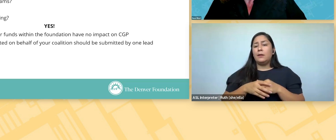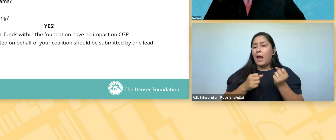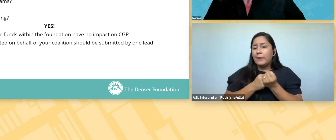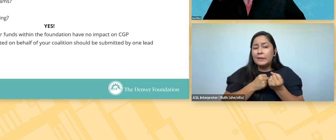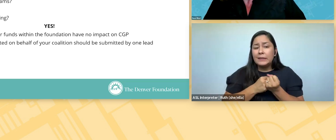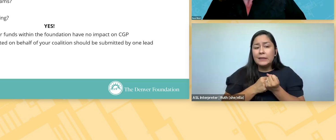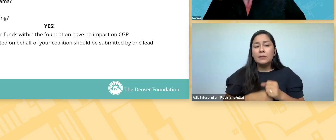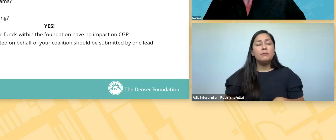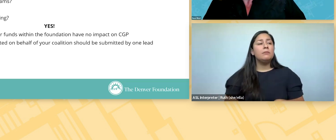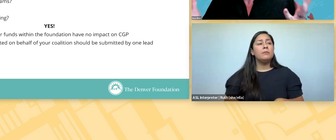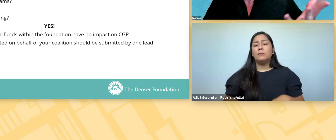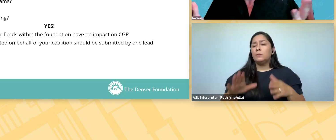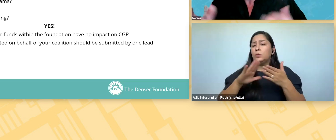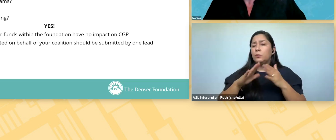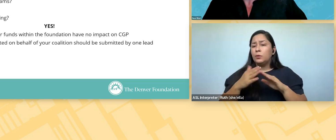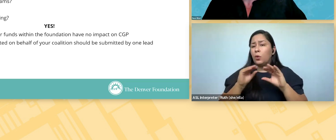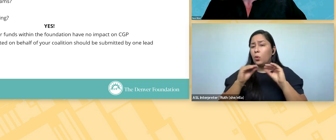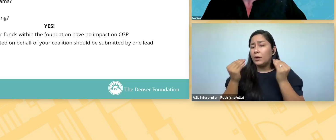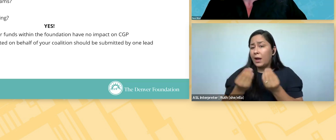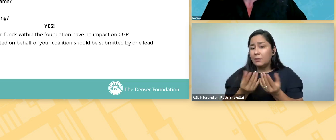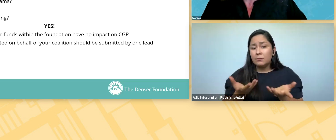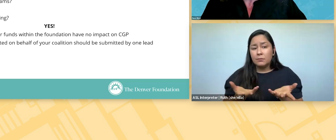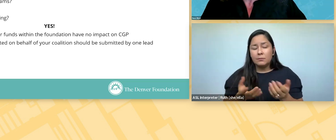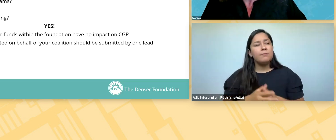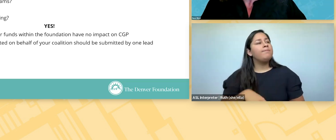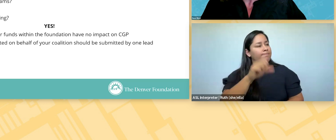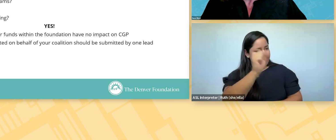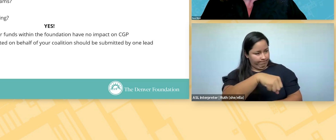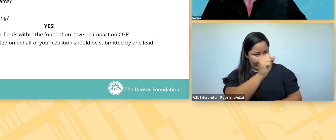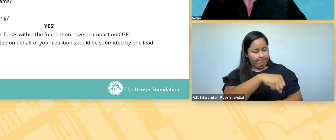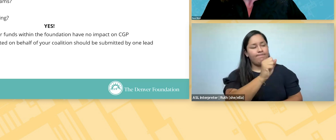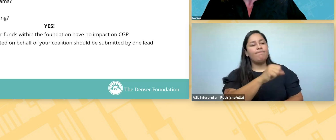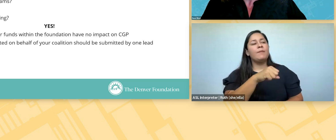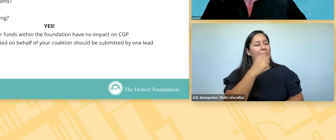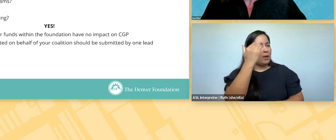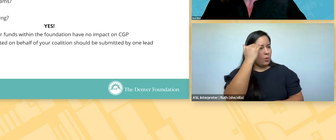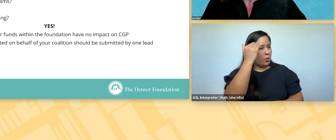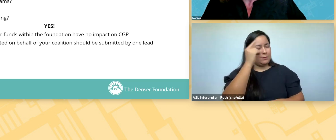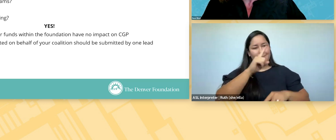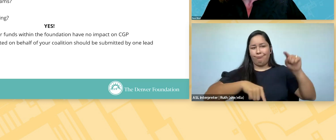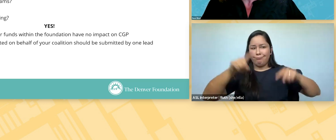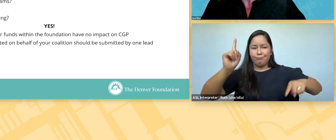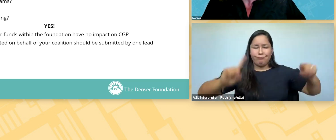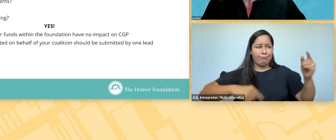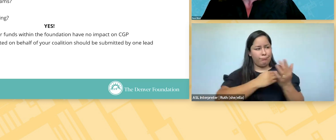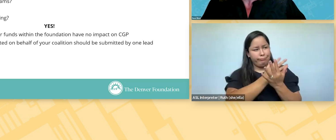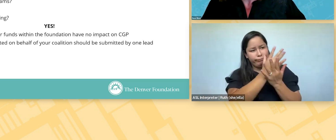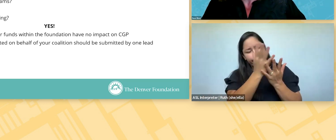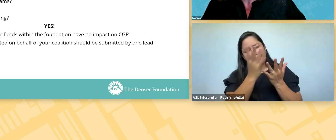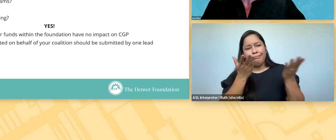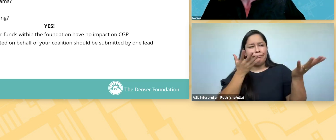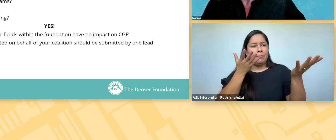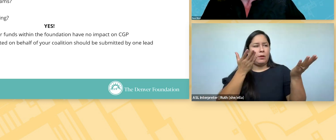community organizing? And the answer is yes. We believe it takes a full range of different types of engagement